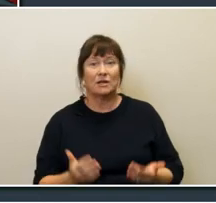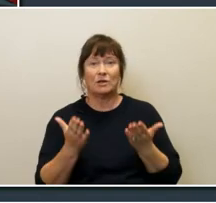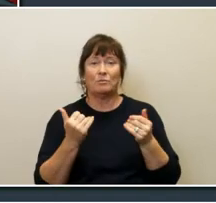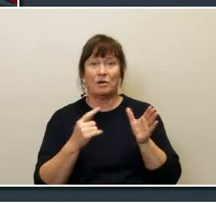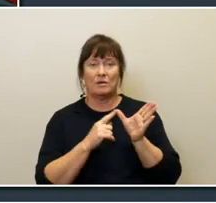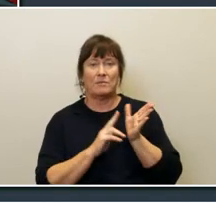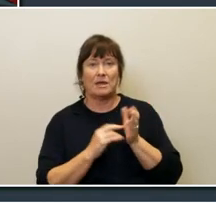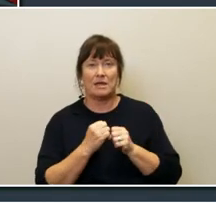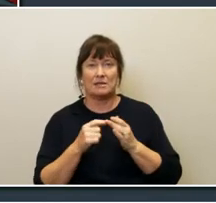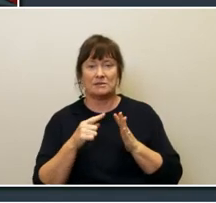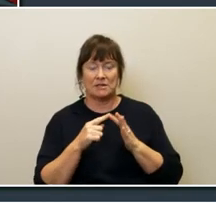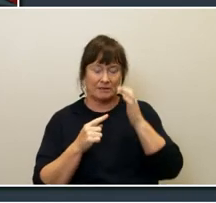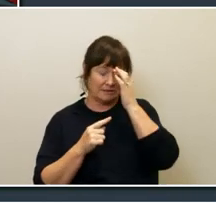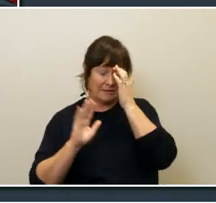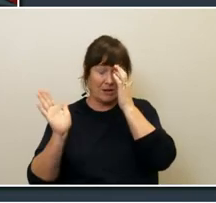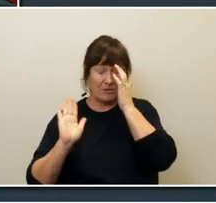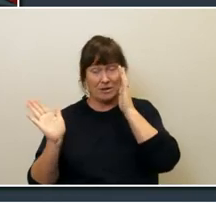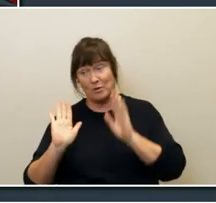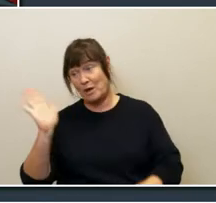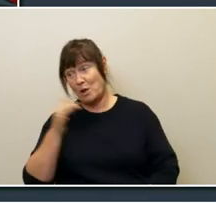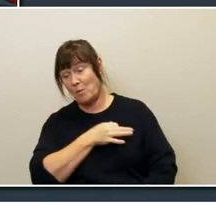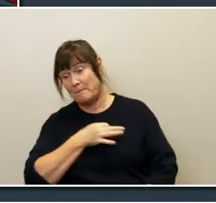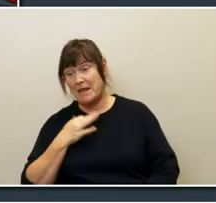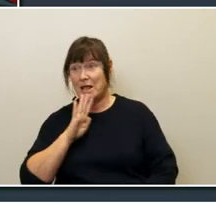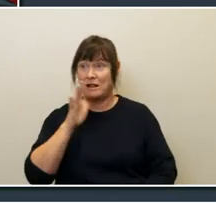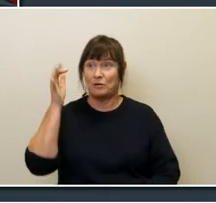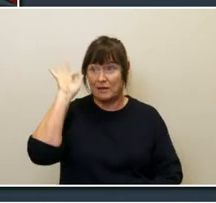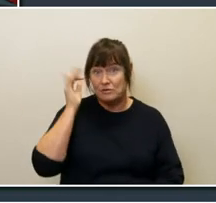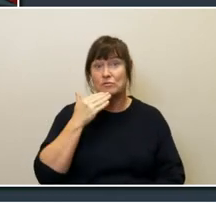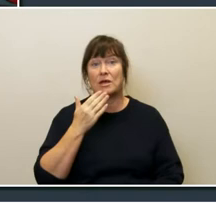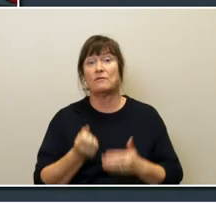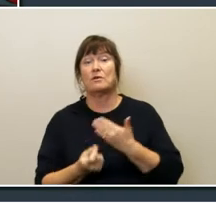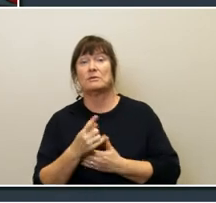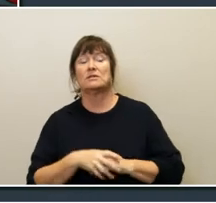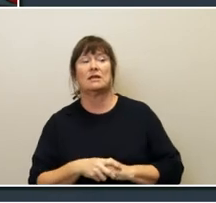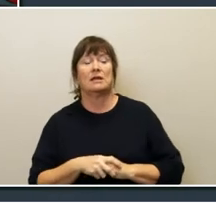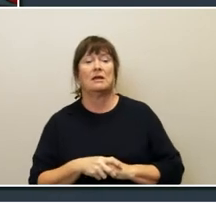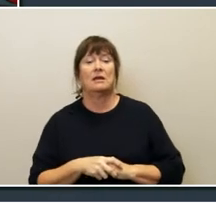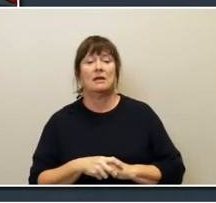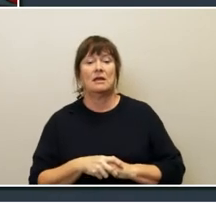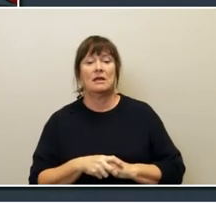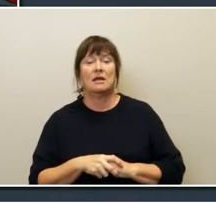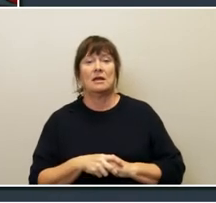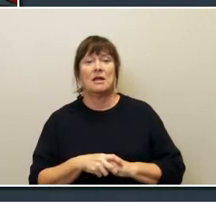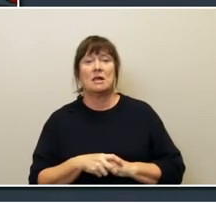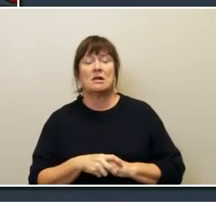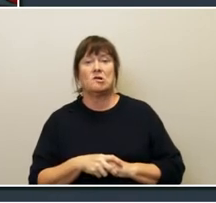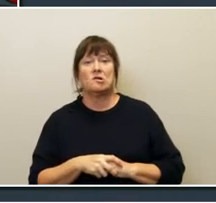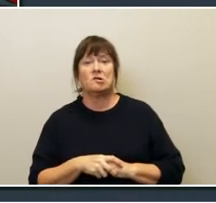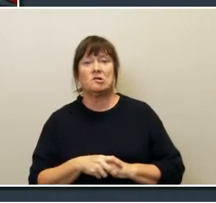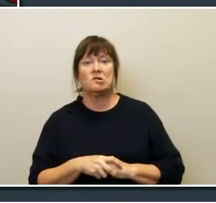Welcome, Angie. Thank you. Greetings to the Mayor and councillors. Thank you for this opportunity. And an interesting